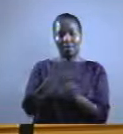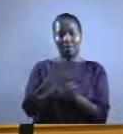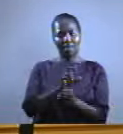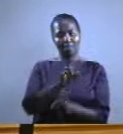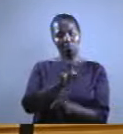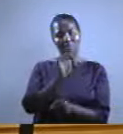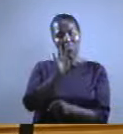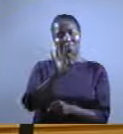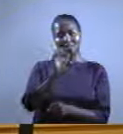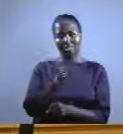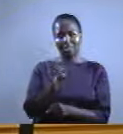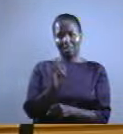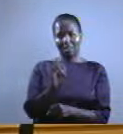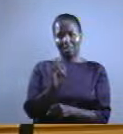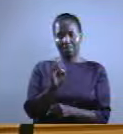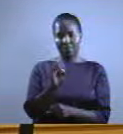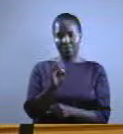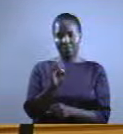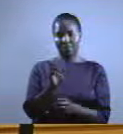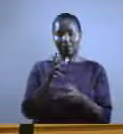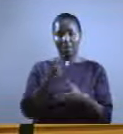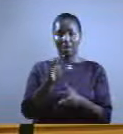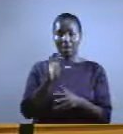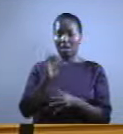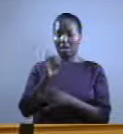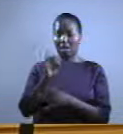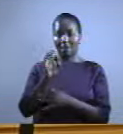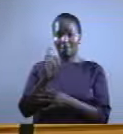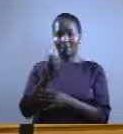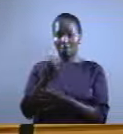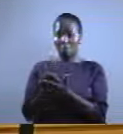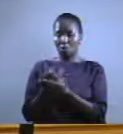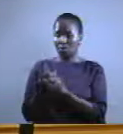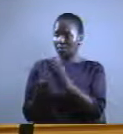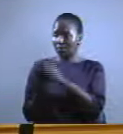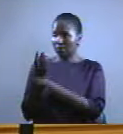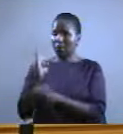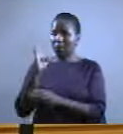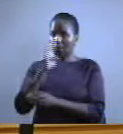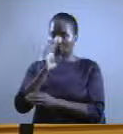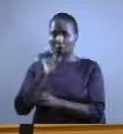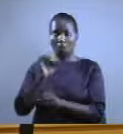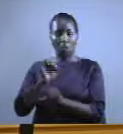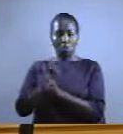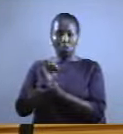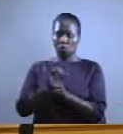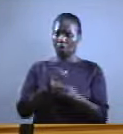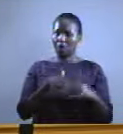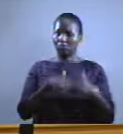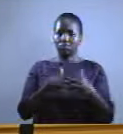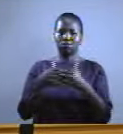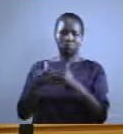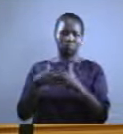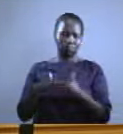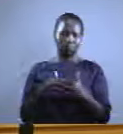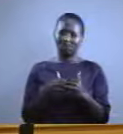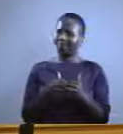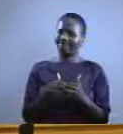2013. Without faster economic growth, this challenge of creating sustainable jobs will not be